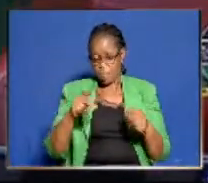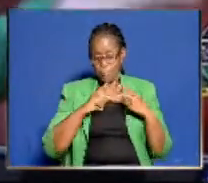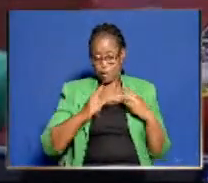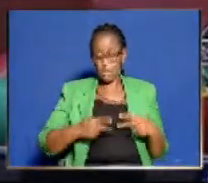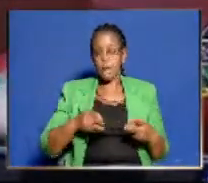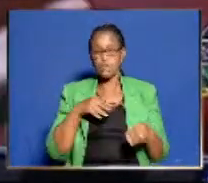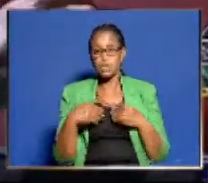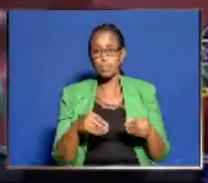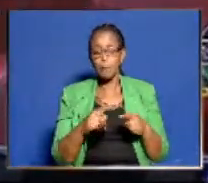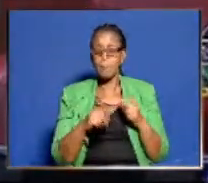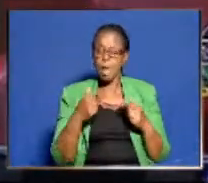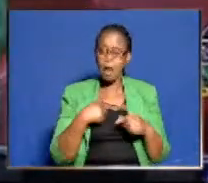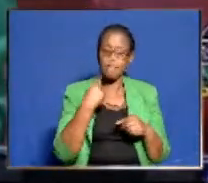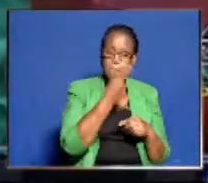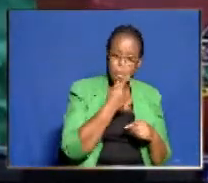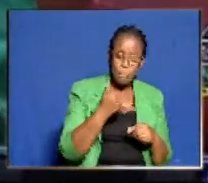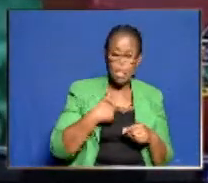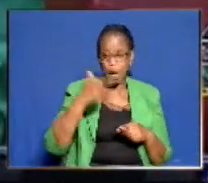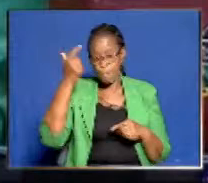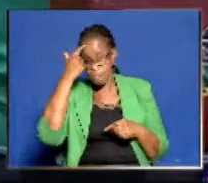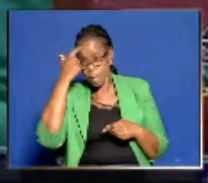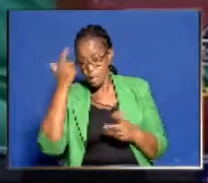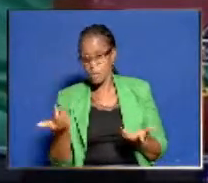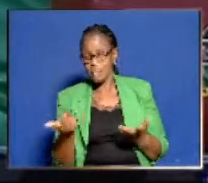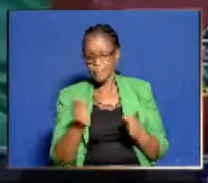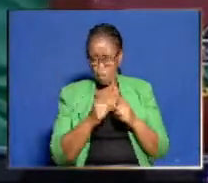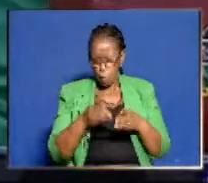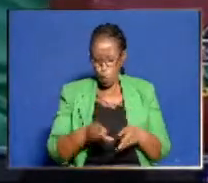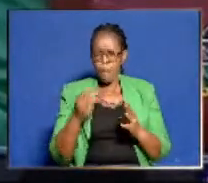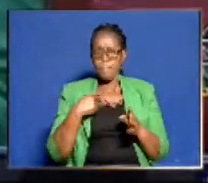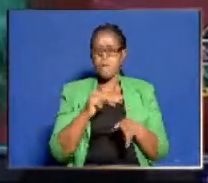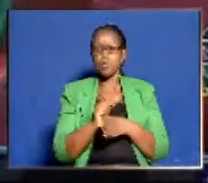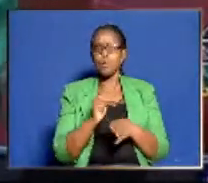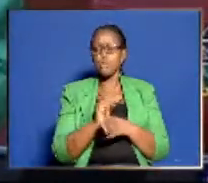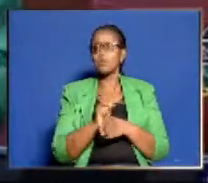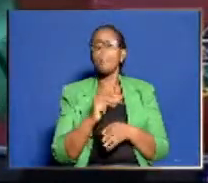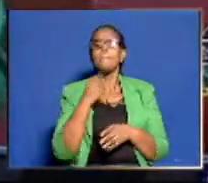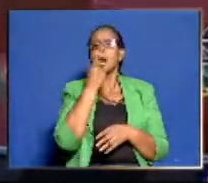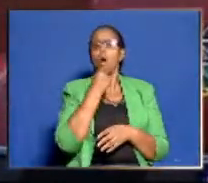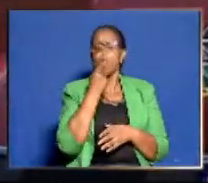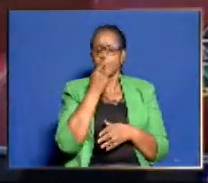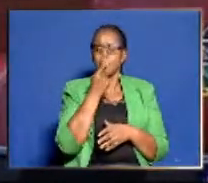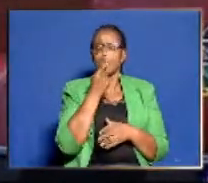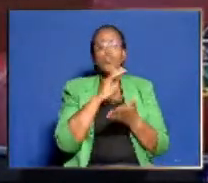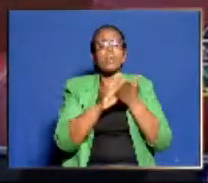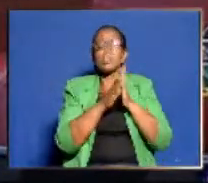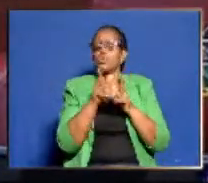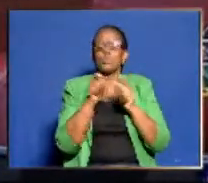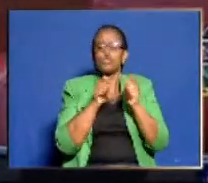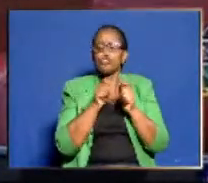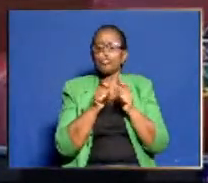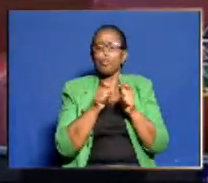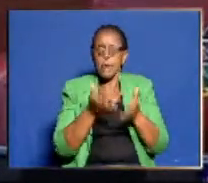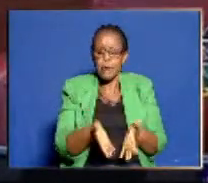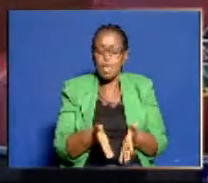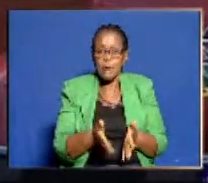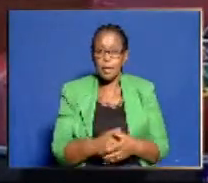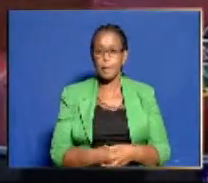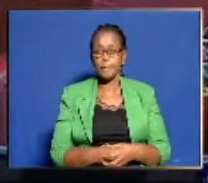they have their mouth and they have their brain, just the way I've used my mouth without speed governor here in this House, Honorable Speaker. Honorable